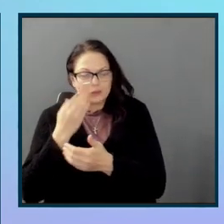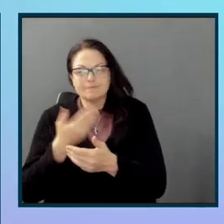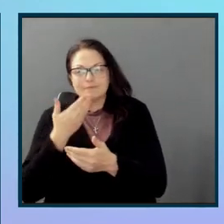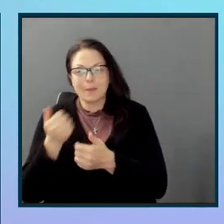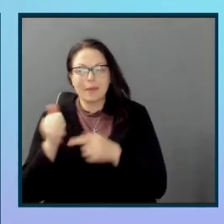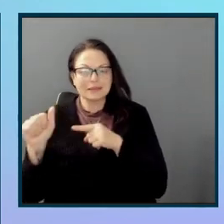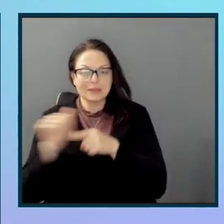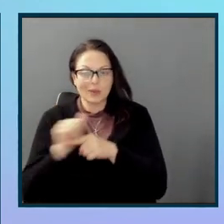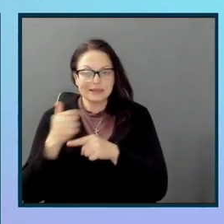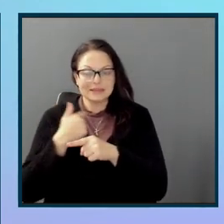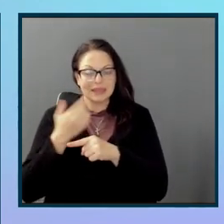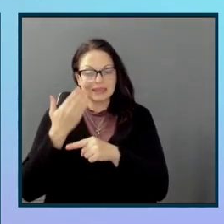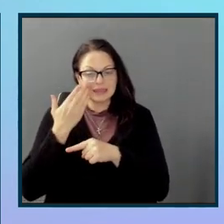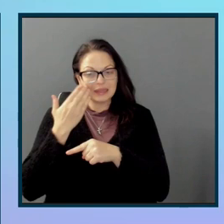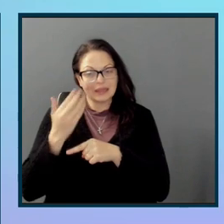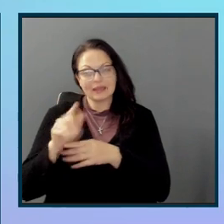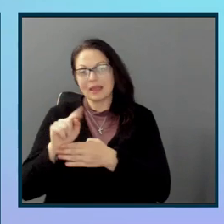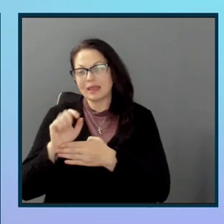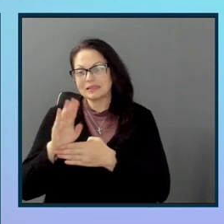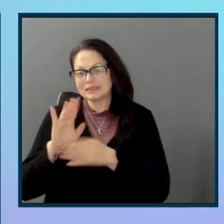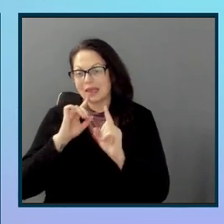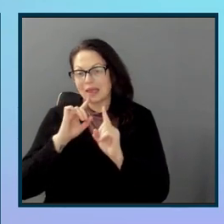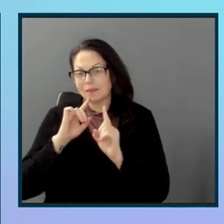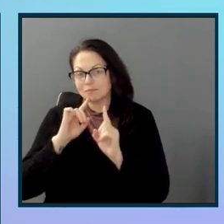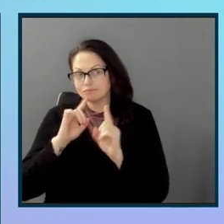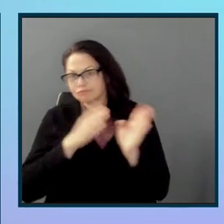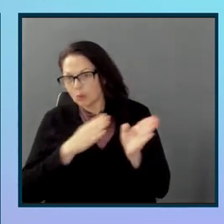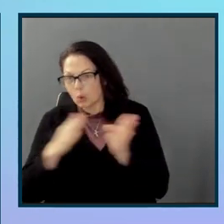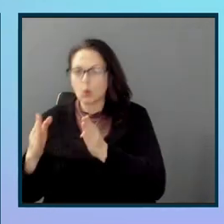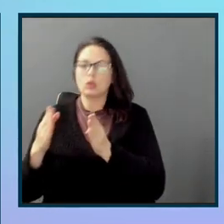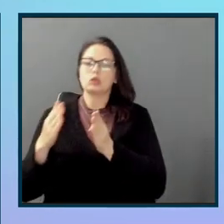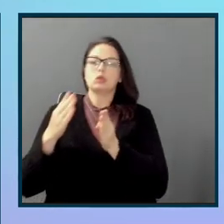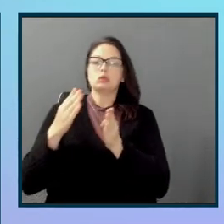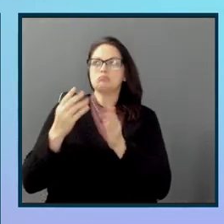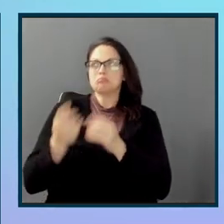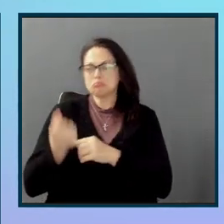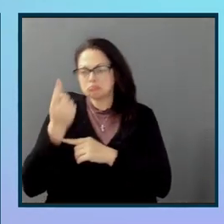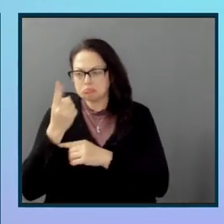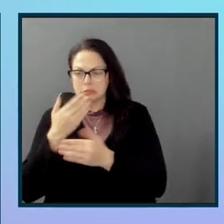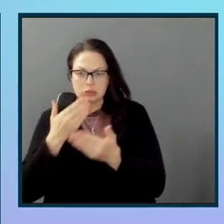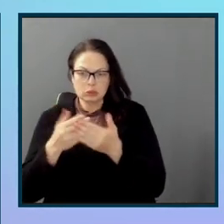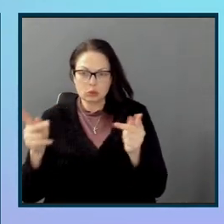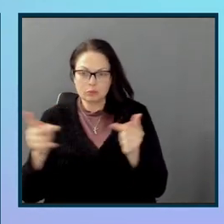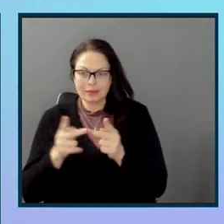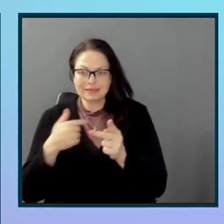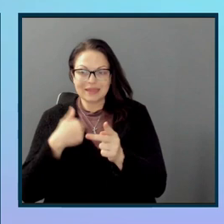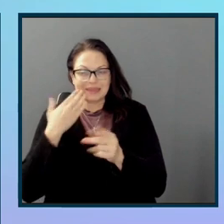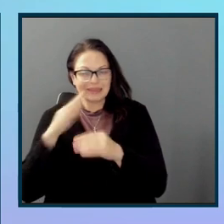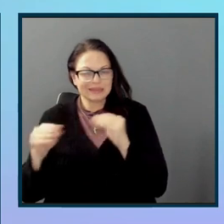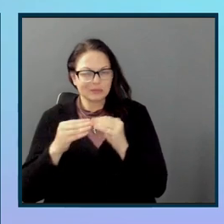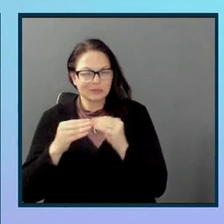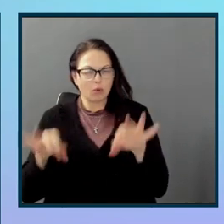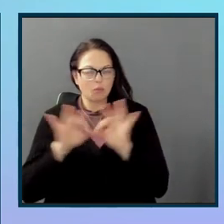I think as long as the tab order makes sort of sense, then you're in a good place. Like, I think it's more important that you can get